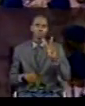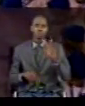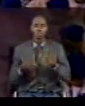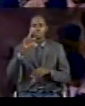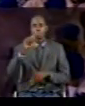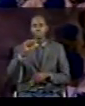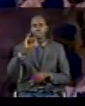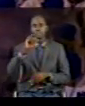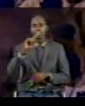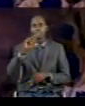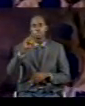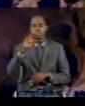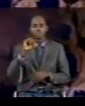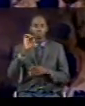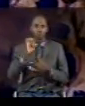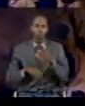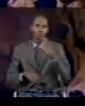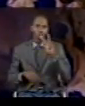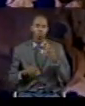from